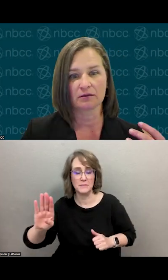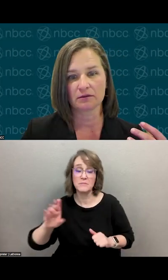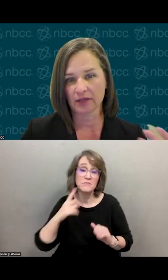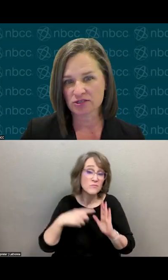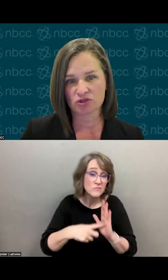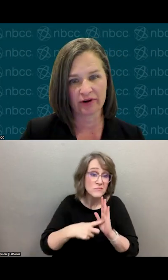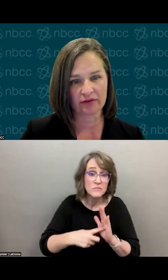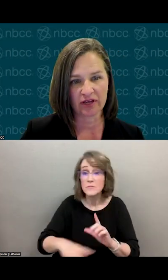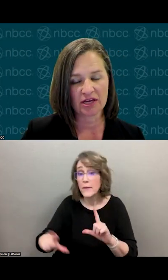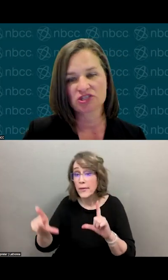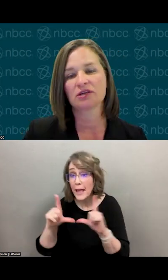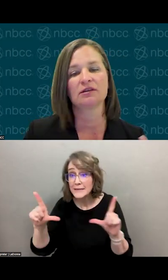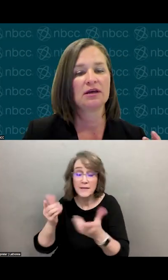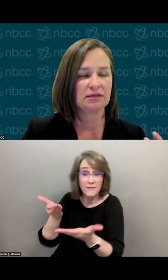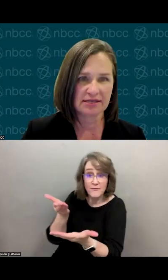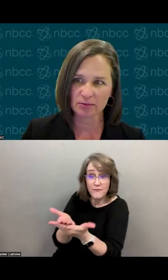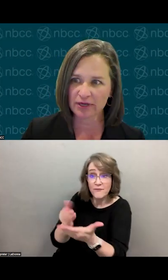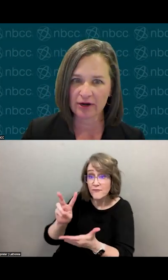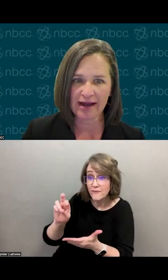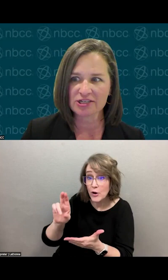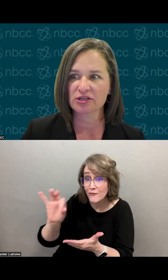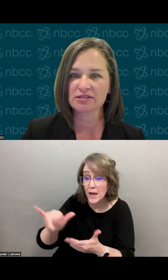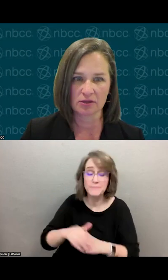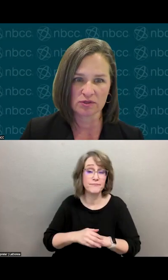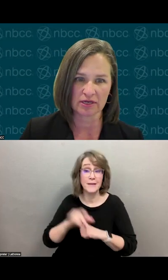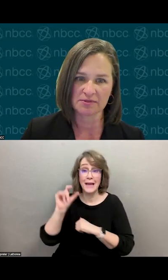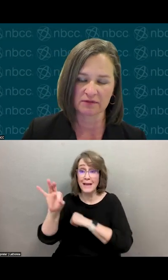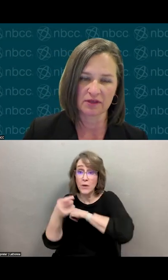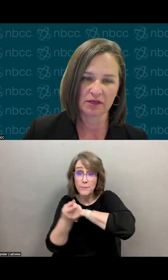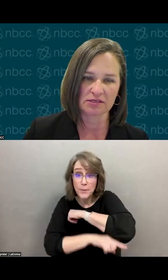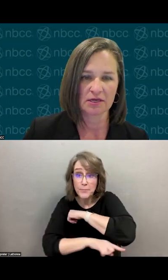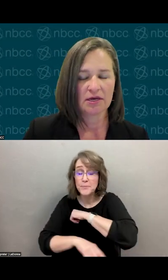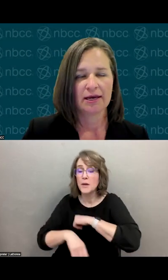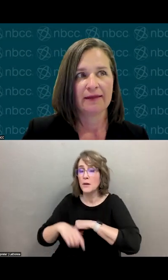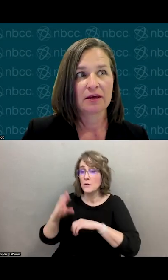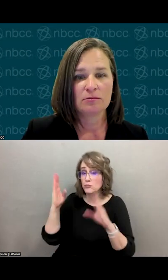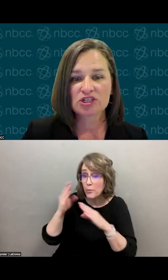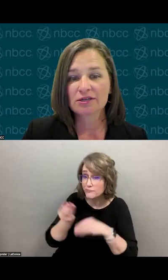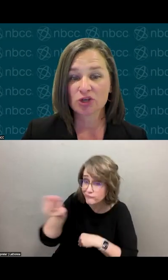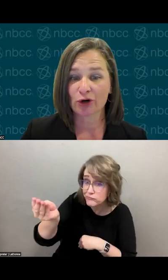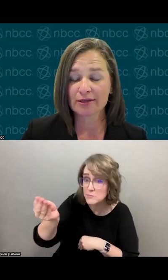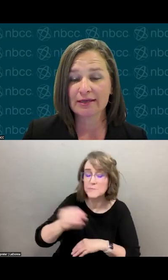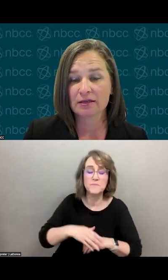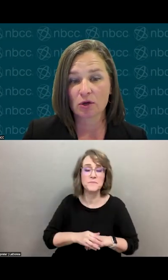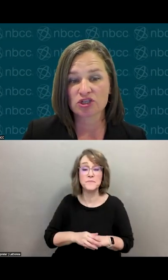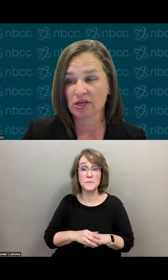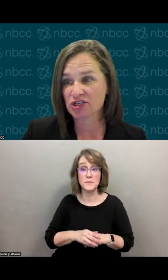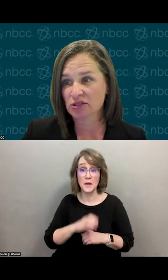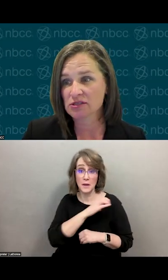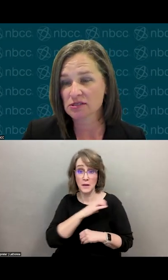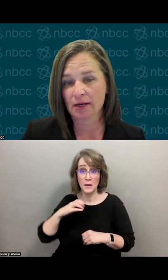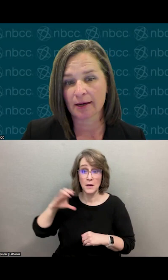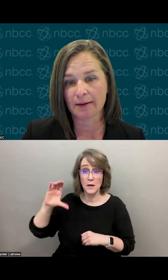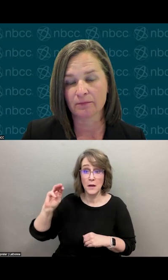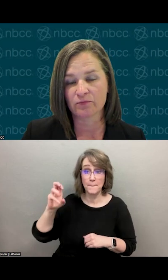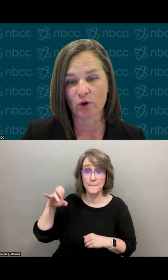like licensure verification, disciplinary actions, those types of things. And the commission is currently in